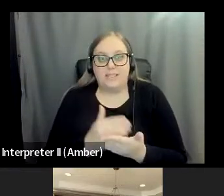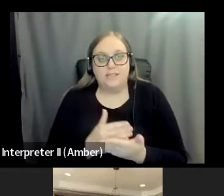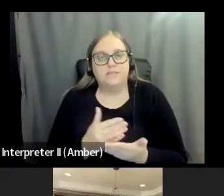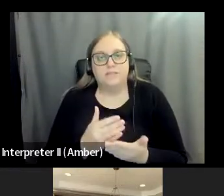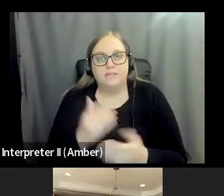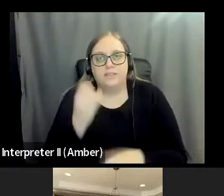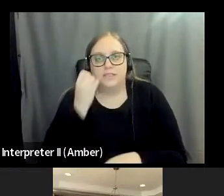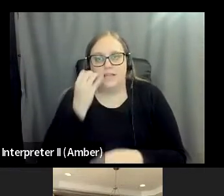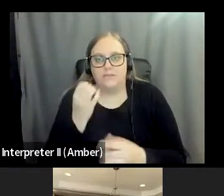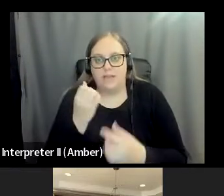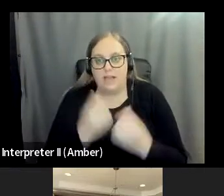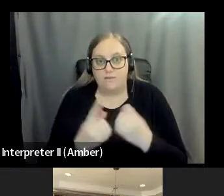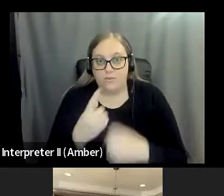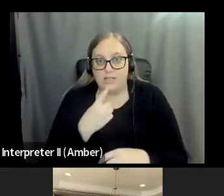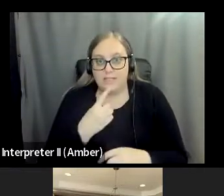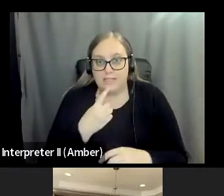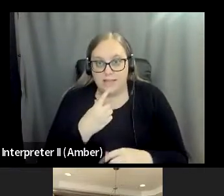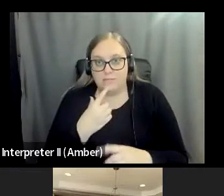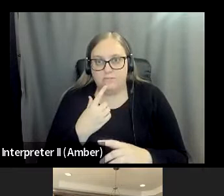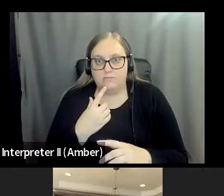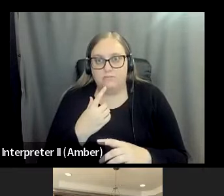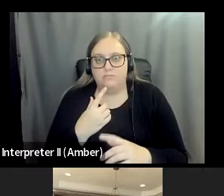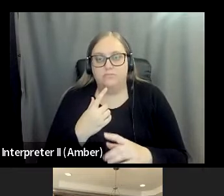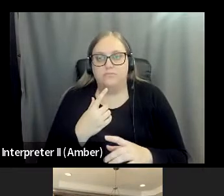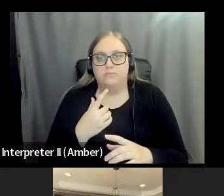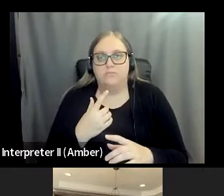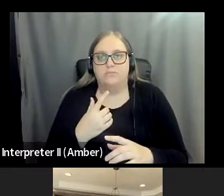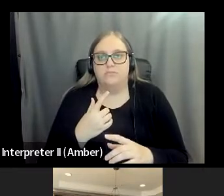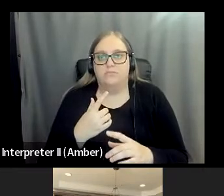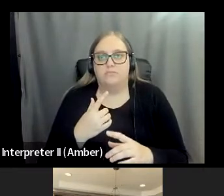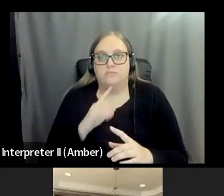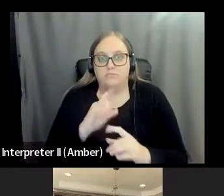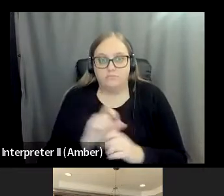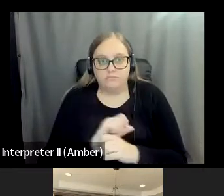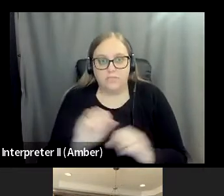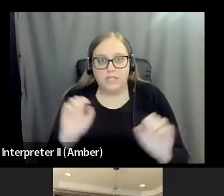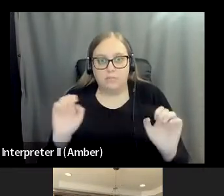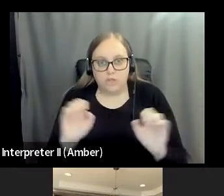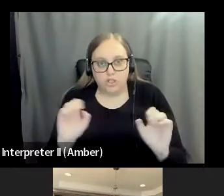all are saying, which I believe we are, that there is an emergency with